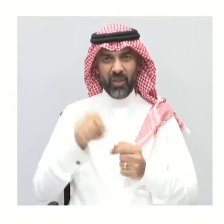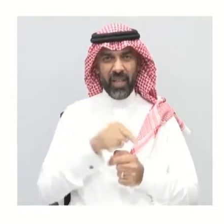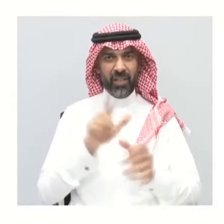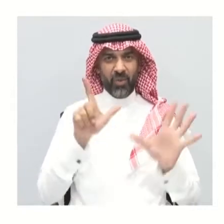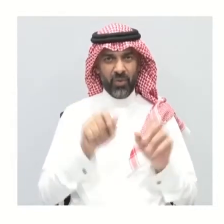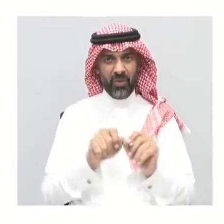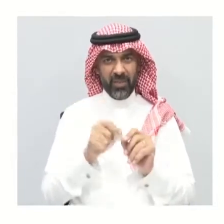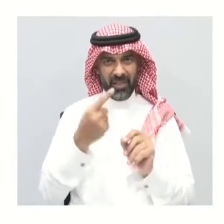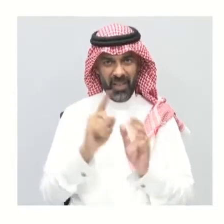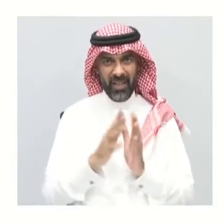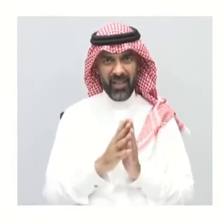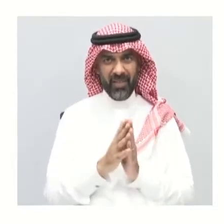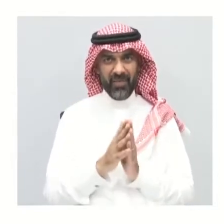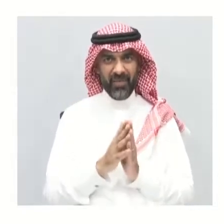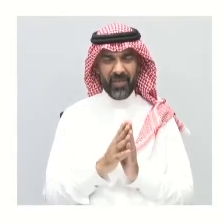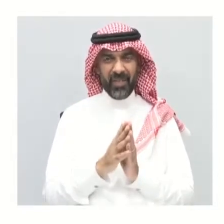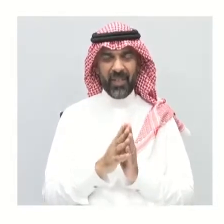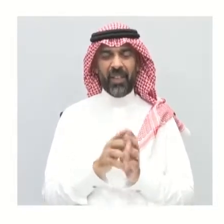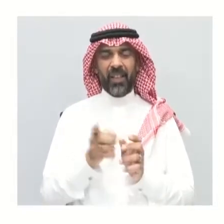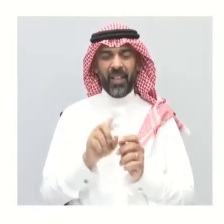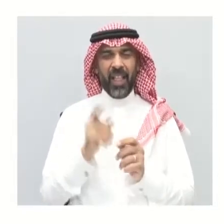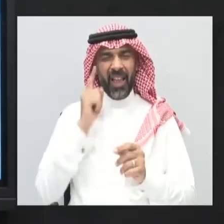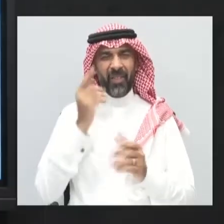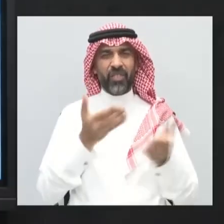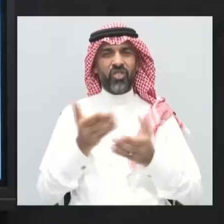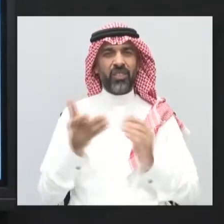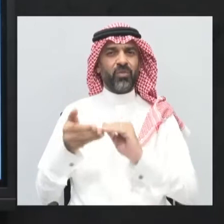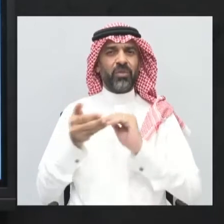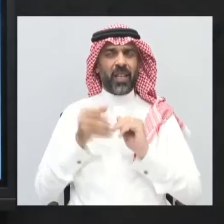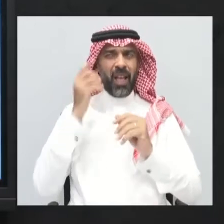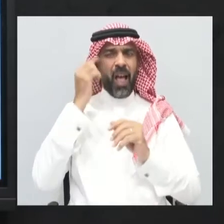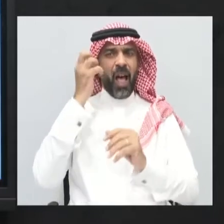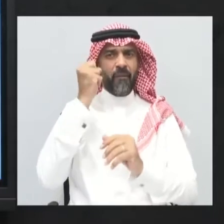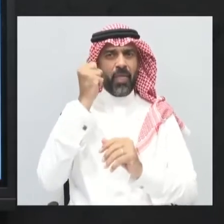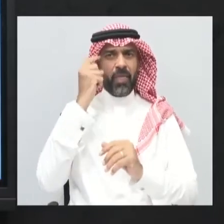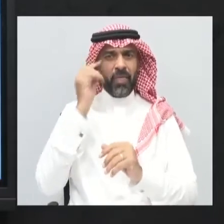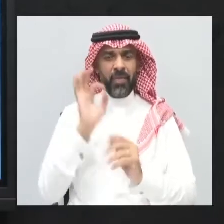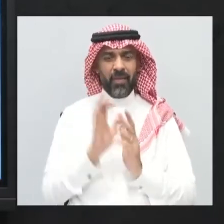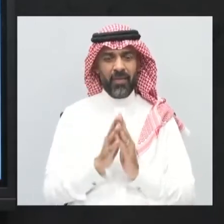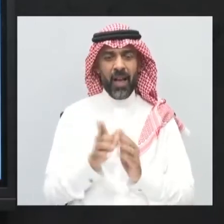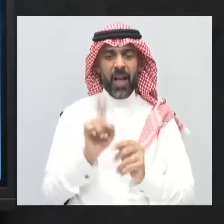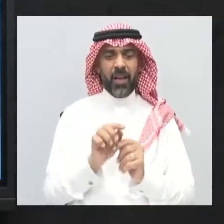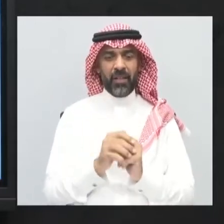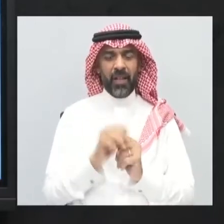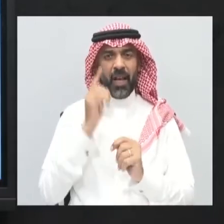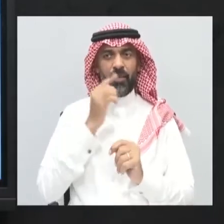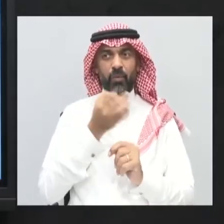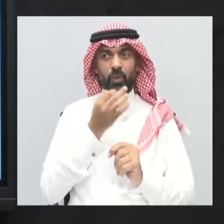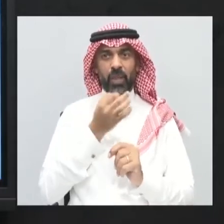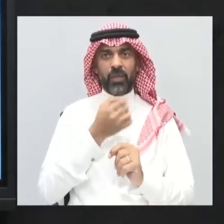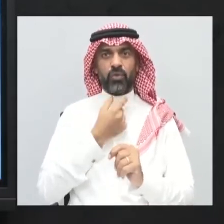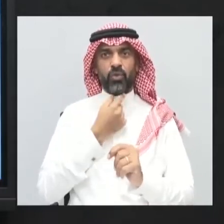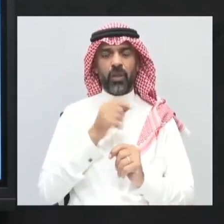we can remember them. Excellent. Also, we learned how to pronounce the days of the